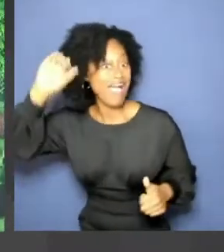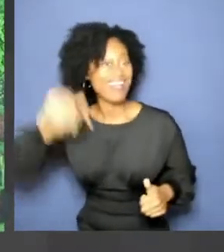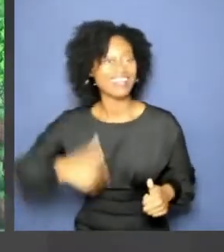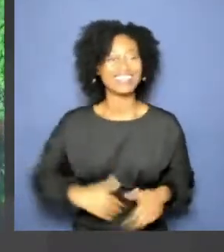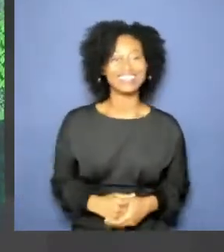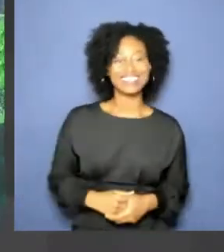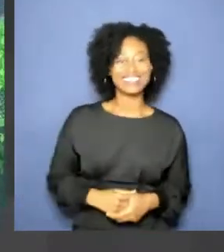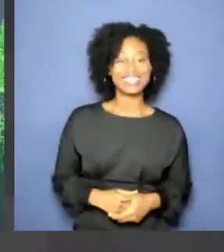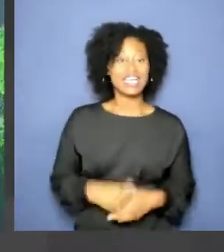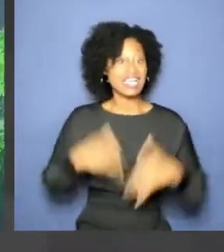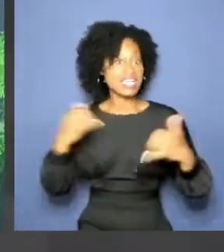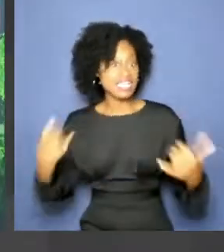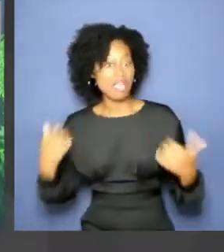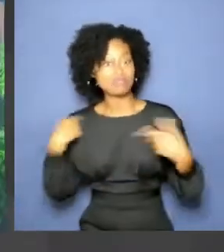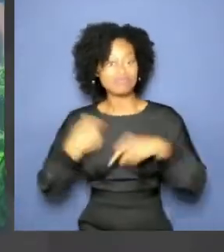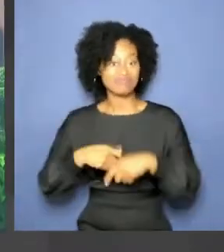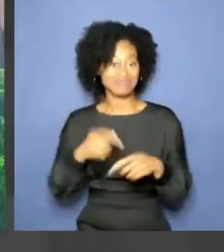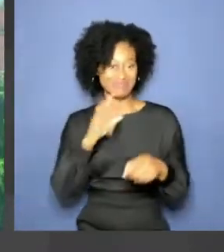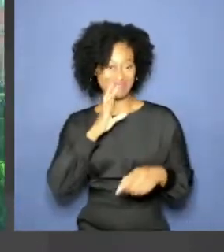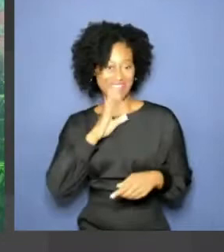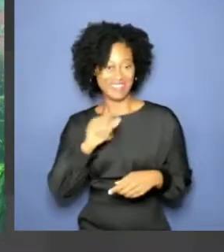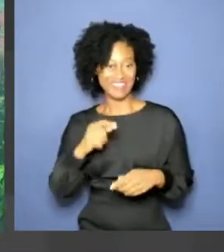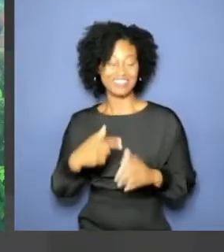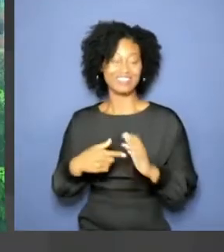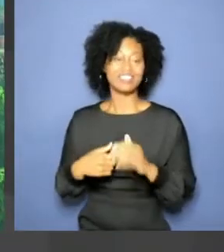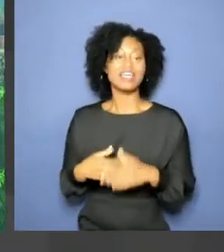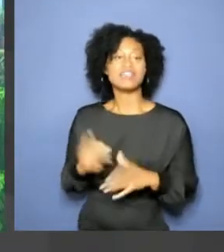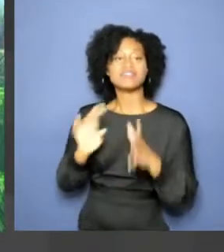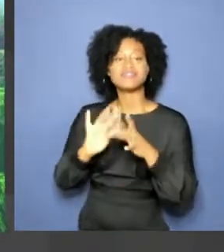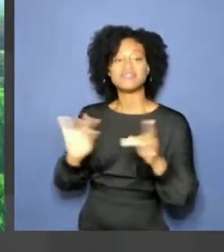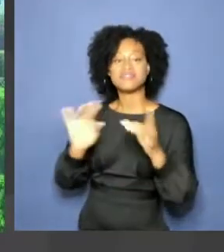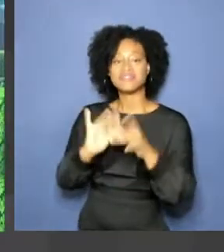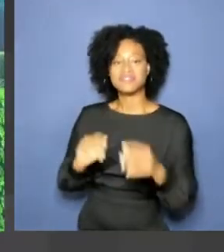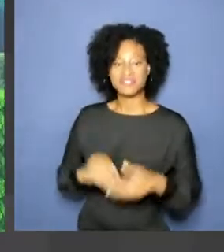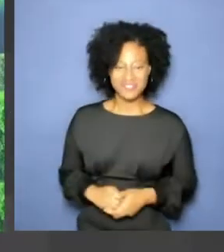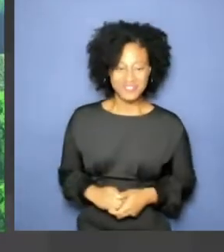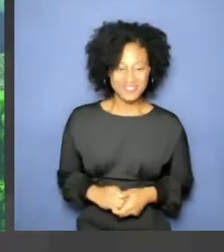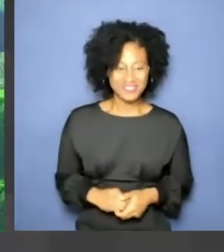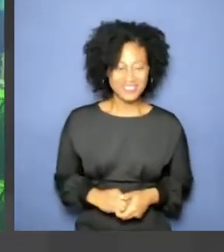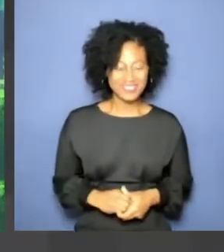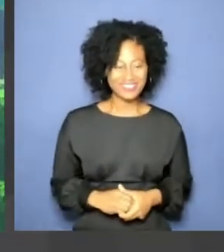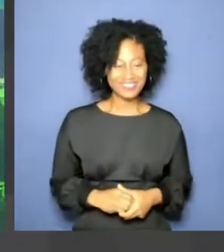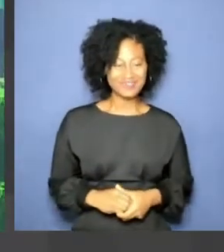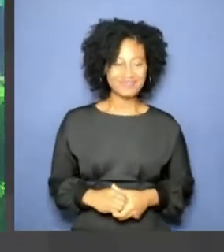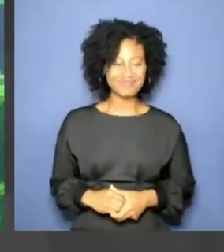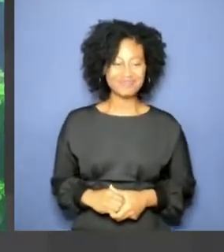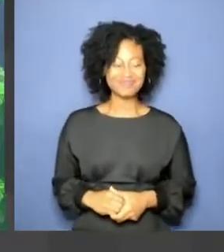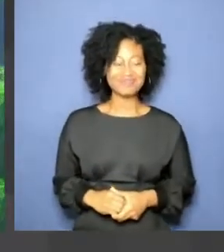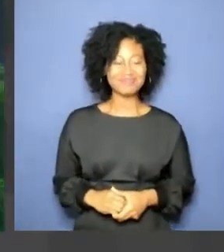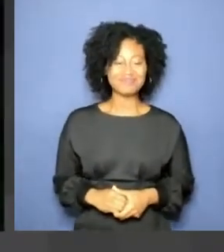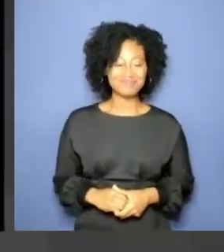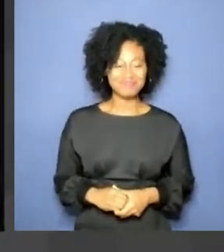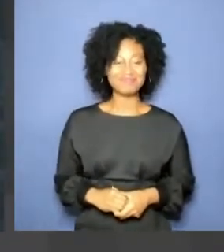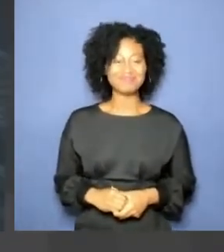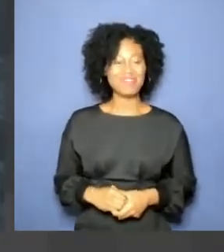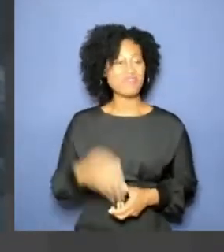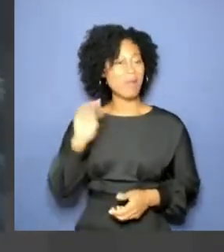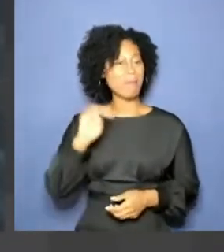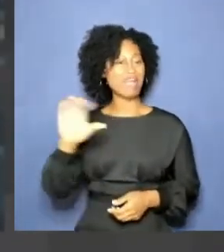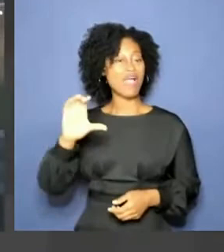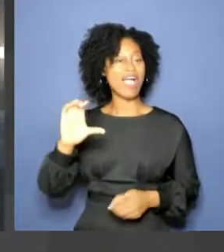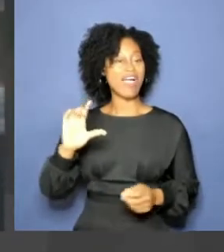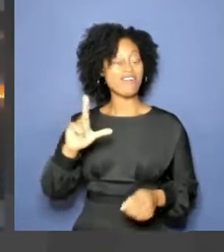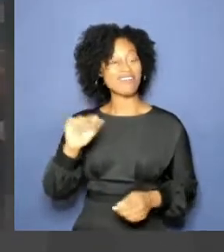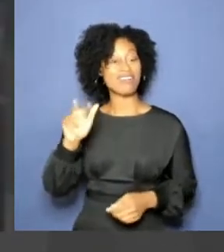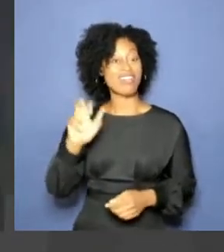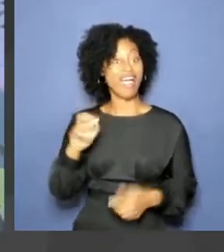comunidad hispanohablante, pues es un honor para mí poder representarlos y además traerlos a esta Minecraft Live. 3,